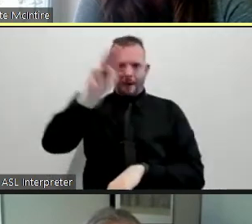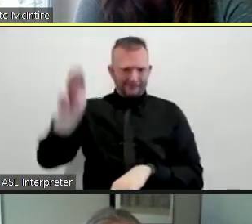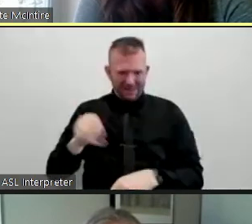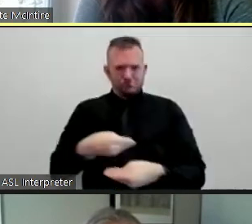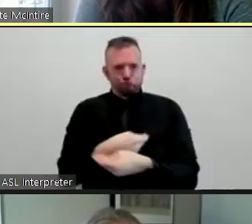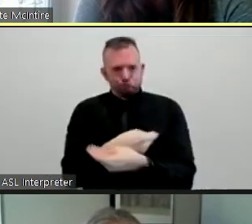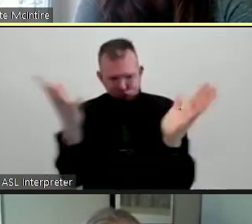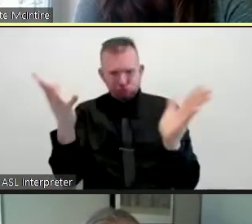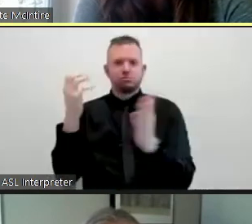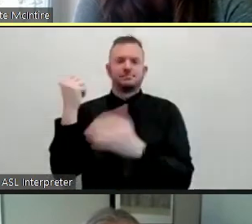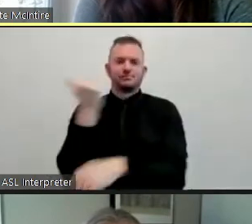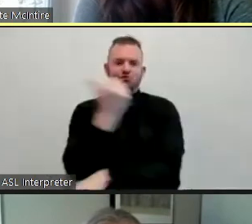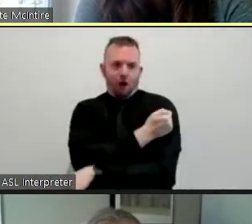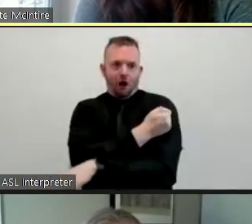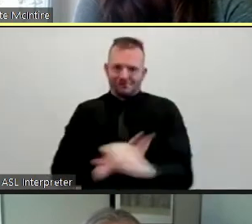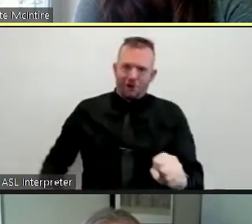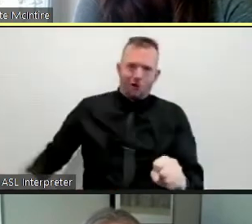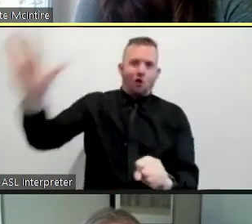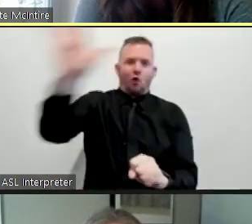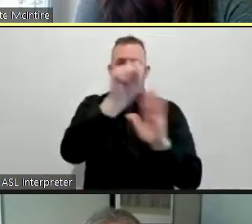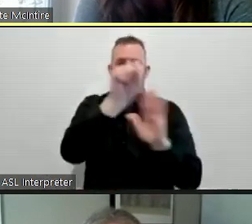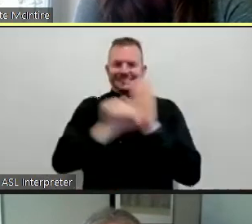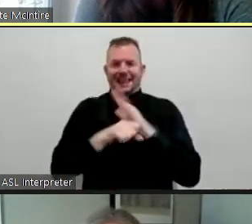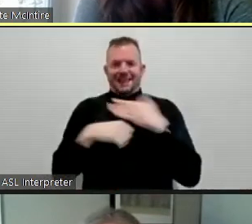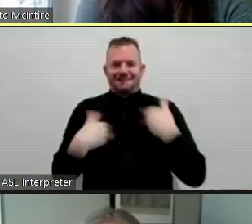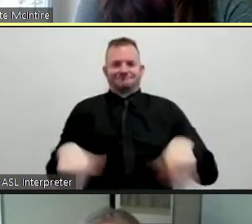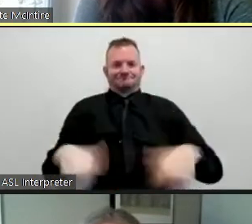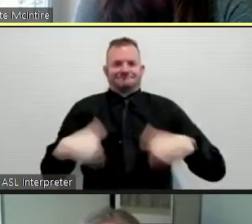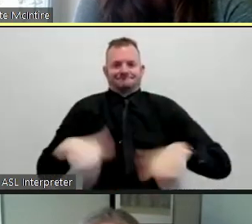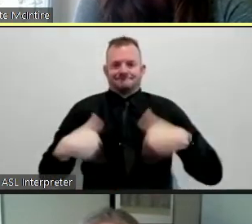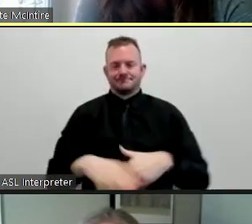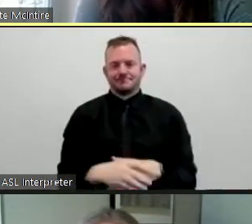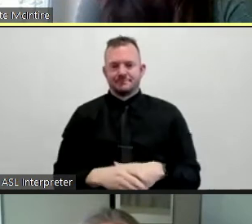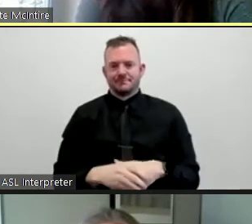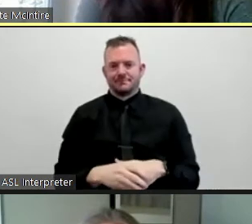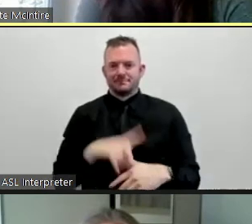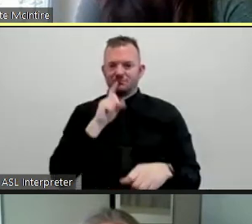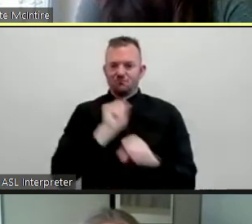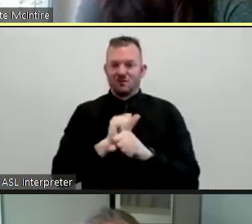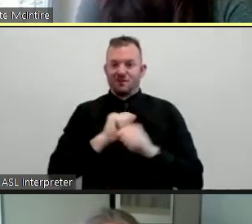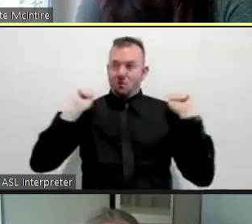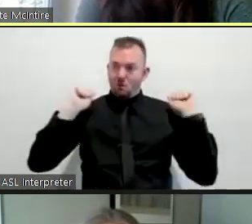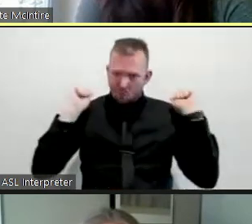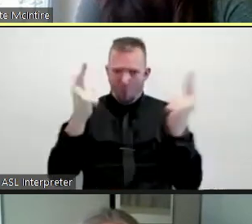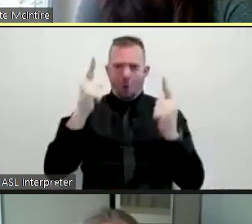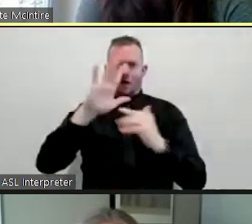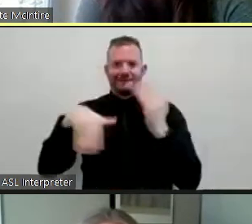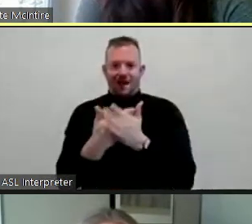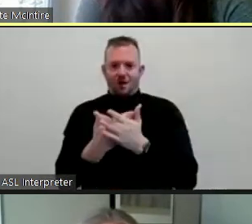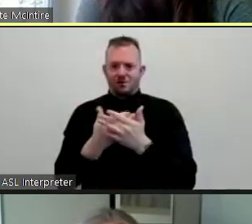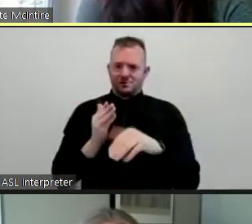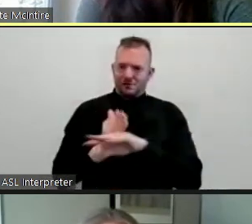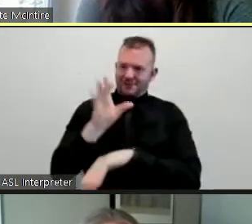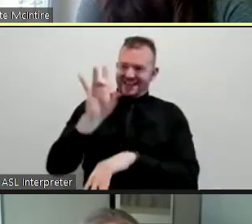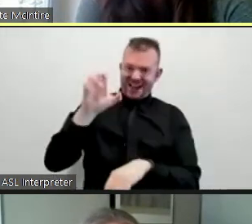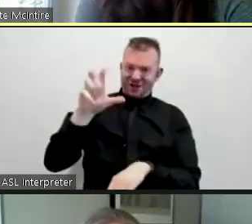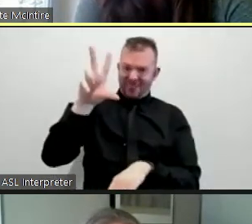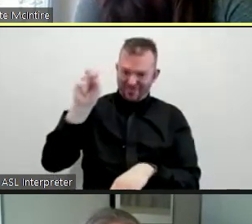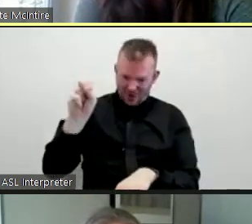state of Colorado. And we couldn't have done this without working with all of our over 830 enrolled providers across the